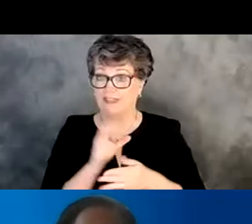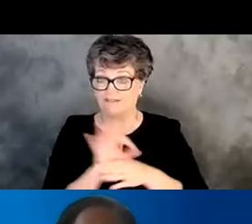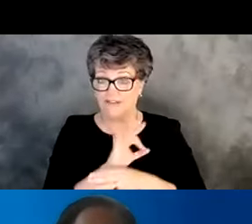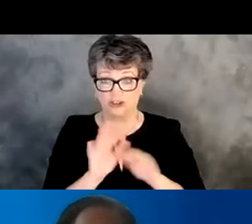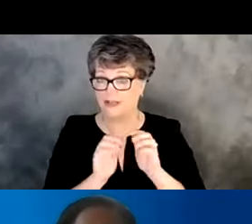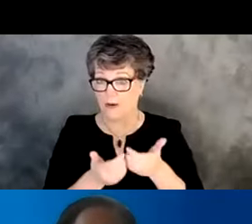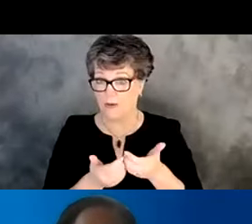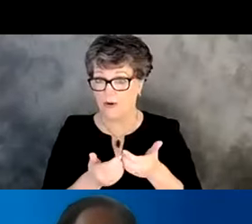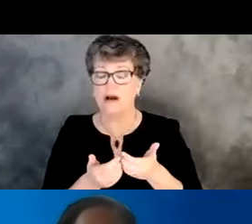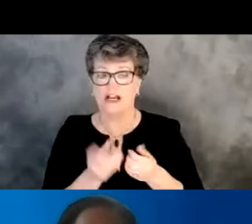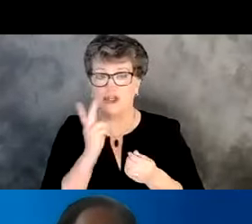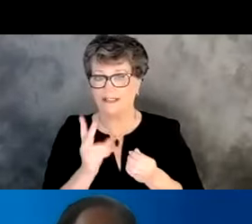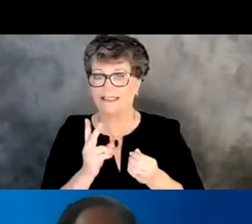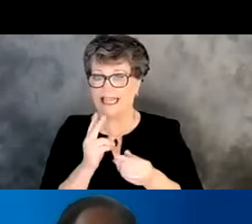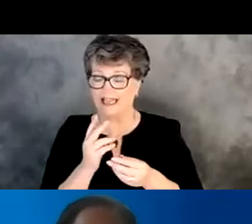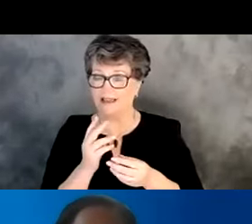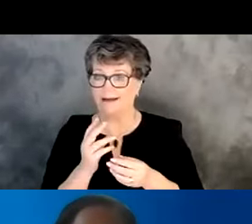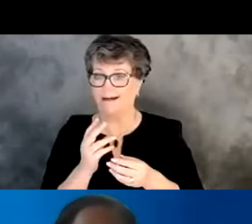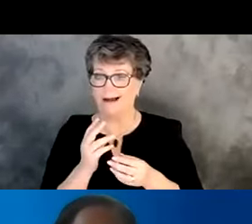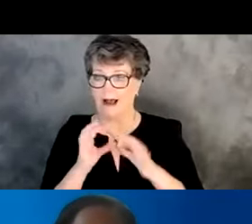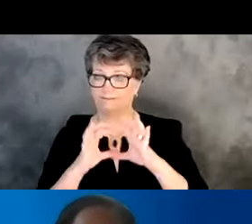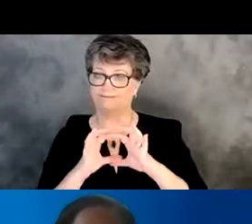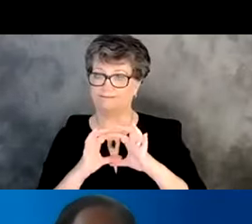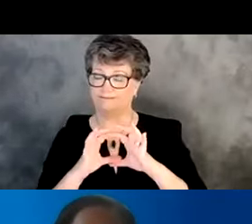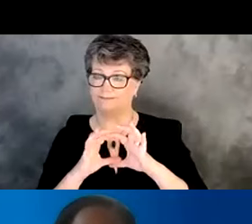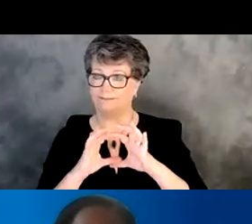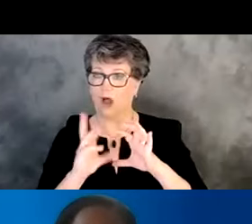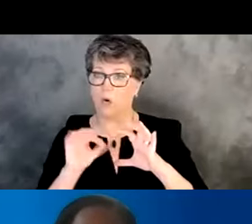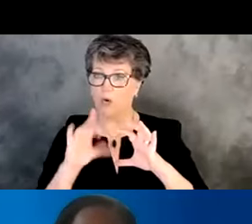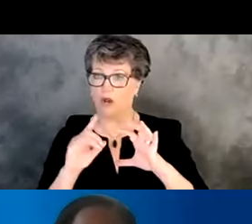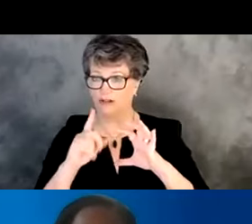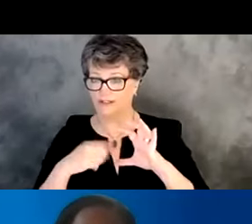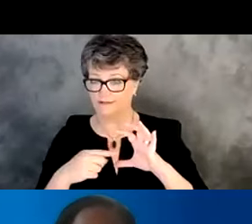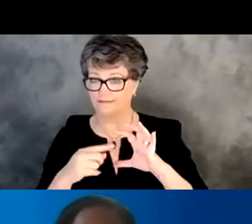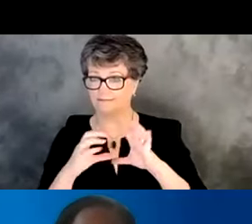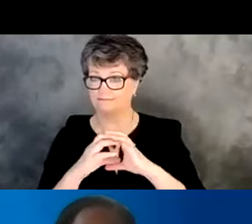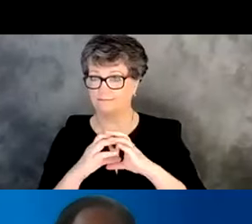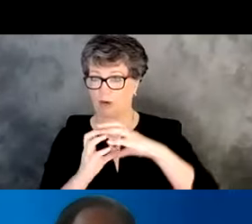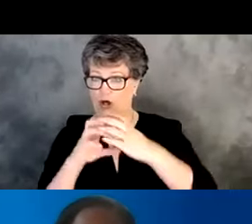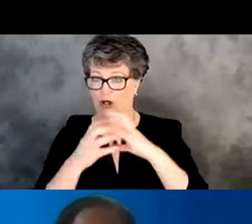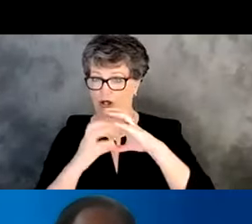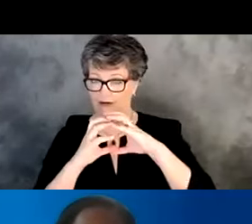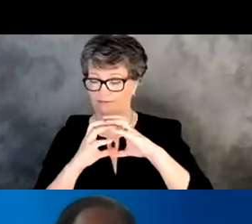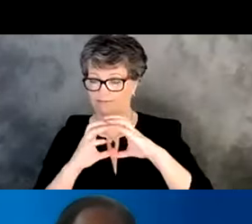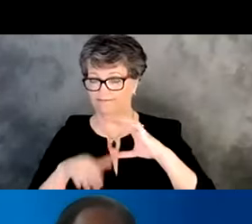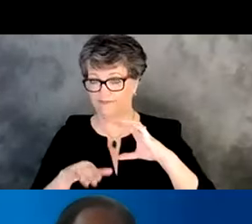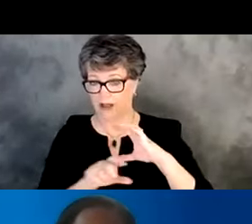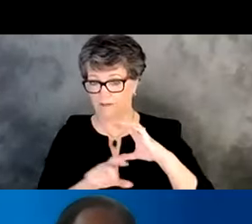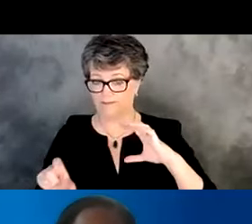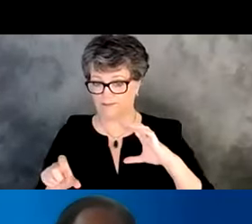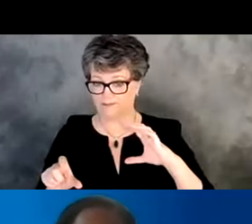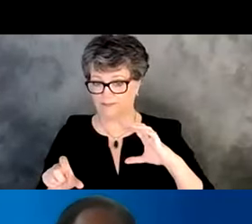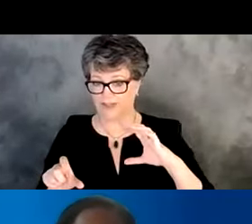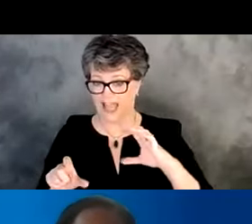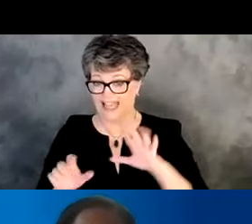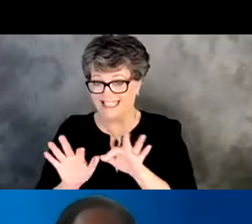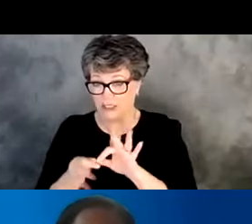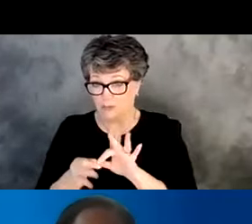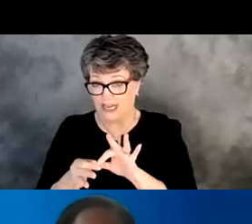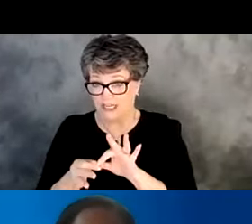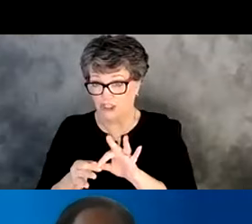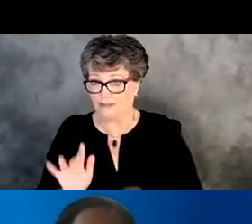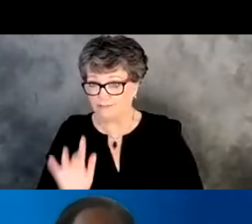will see a global bar and down in that global icon on your Zoom bar. You could click that to see the